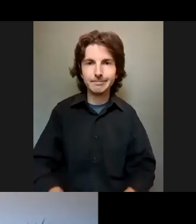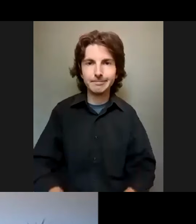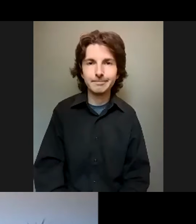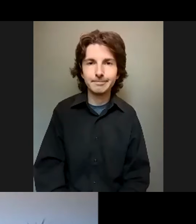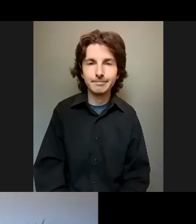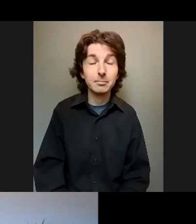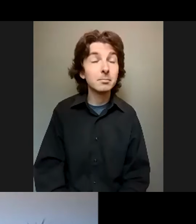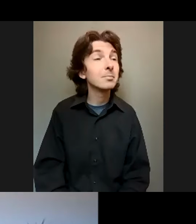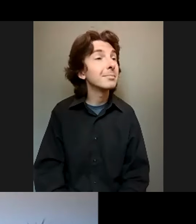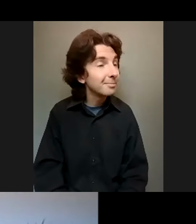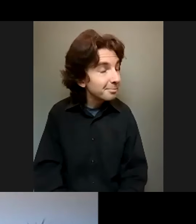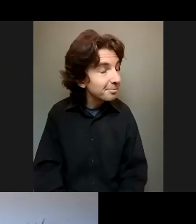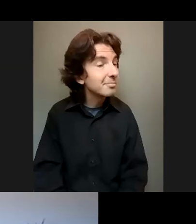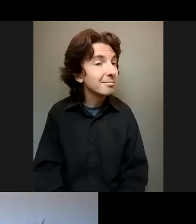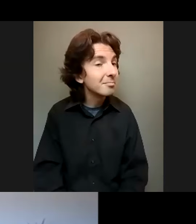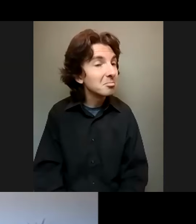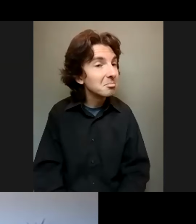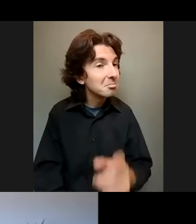Suki.